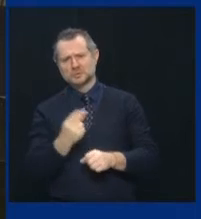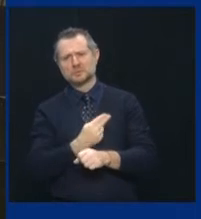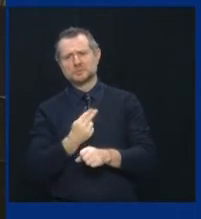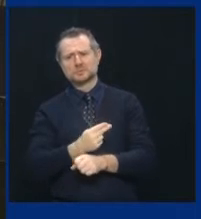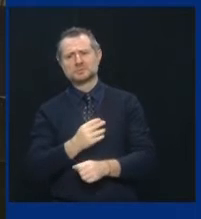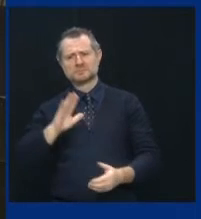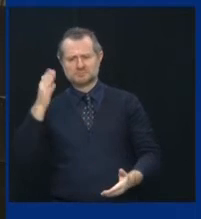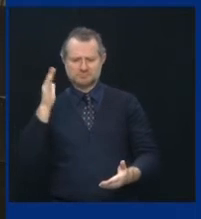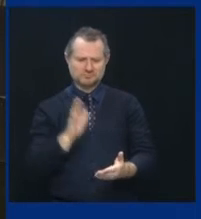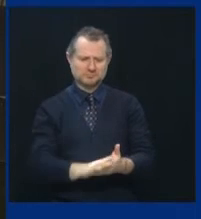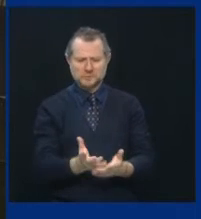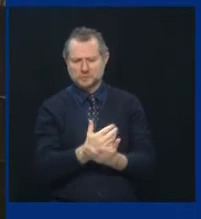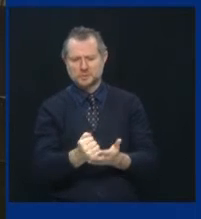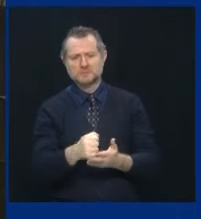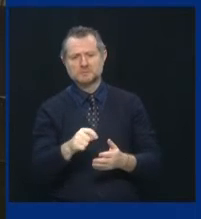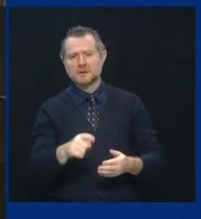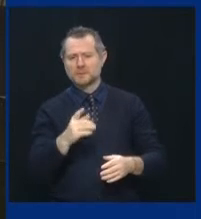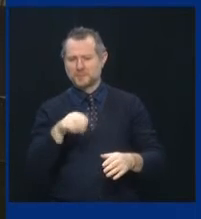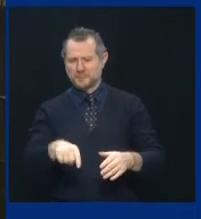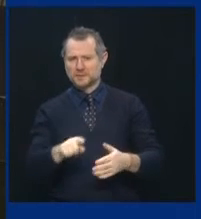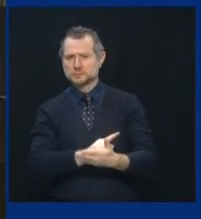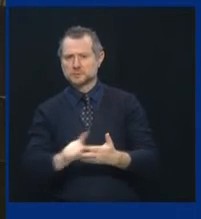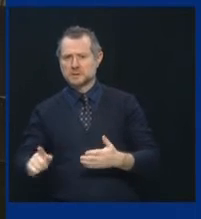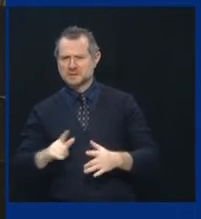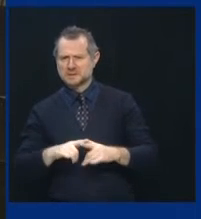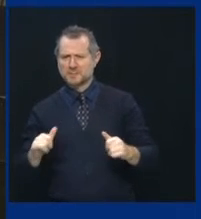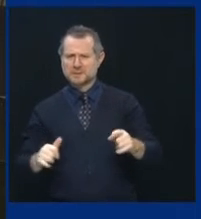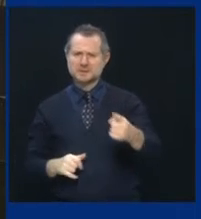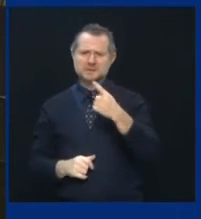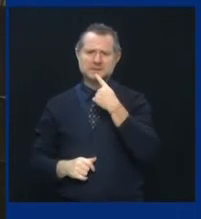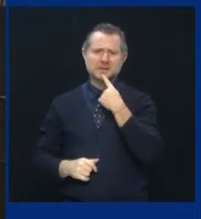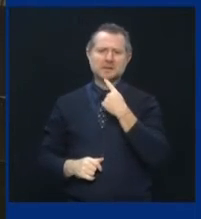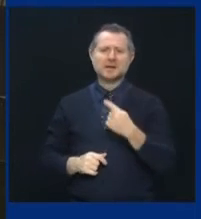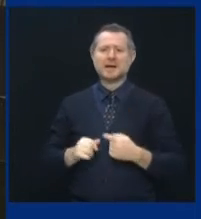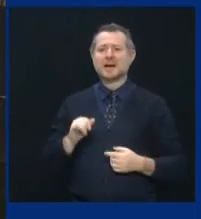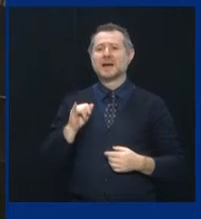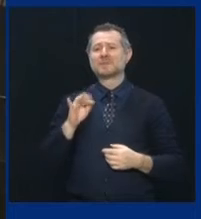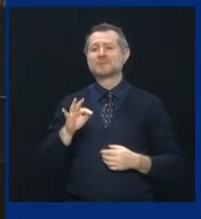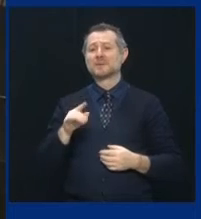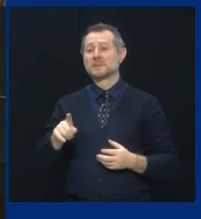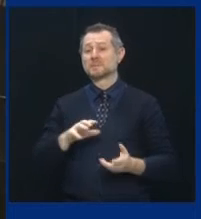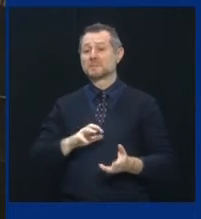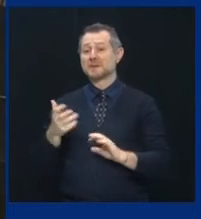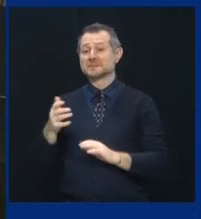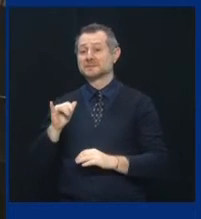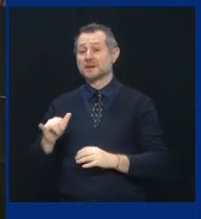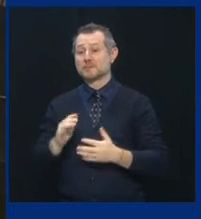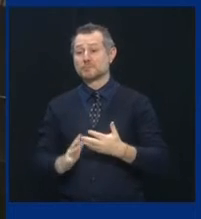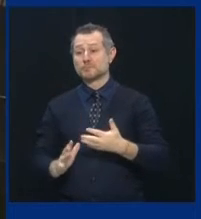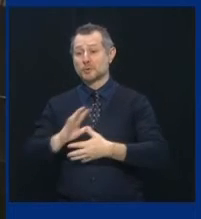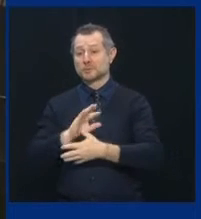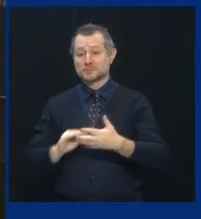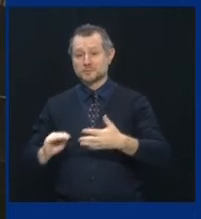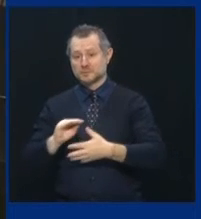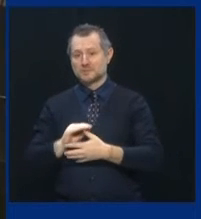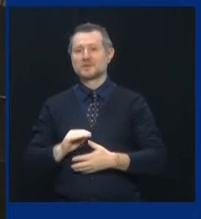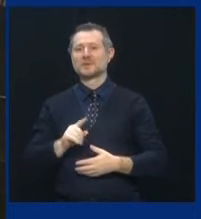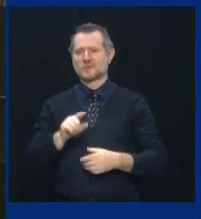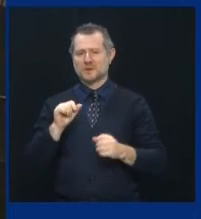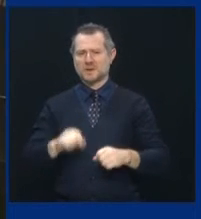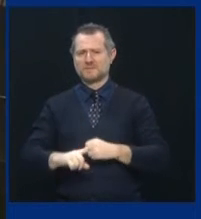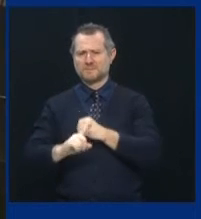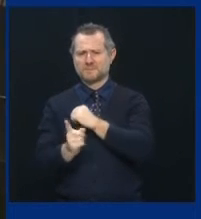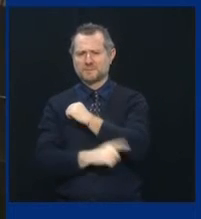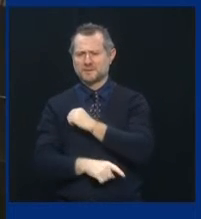the week or face a fine. But on the other hand, you're telling them if they mess up the prioritization, they can also face a fine.